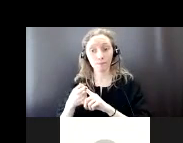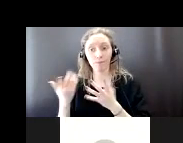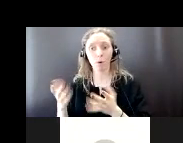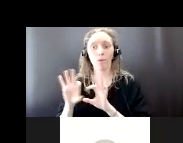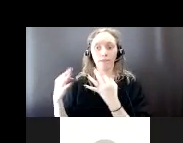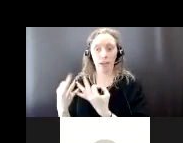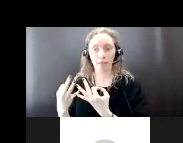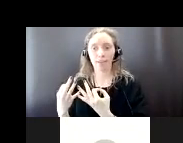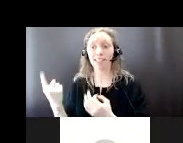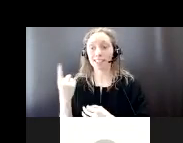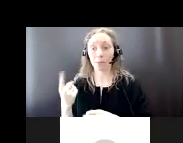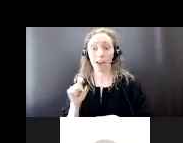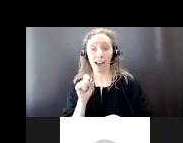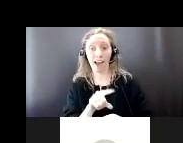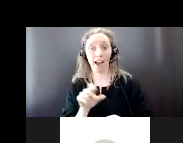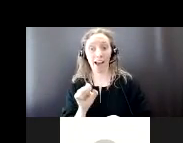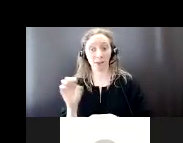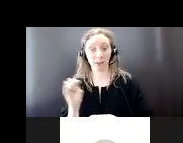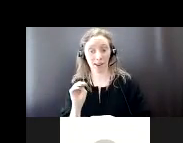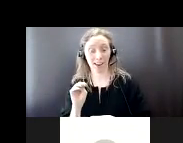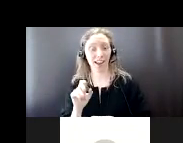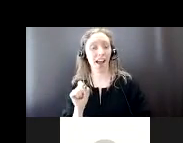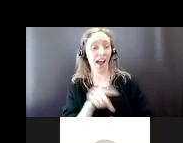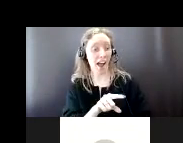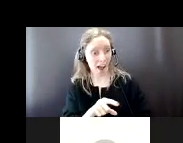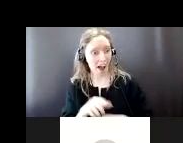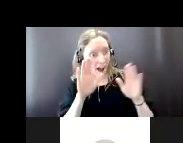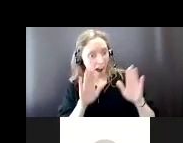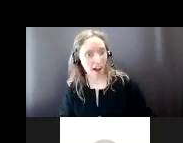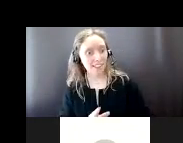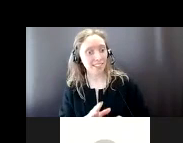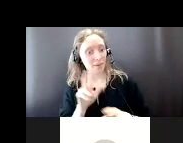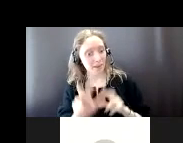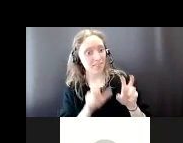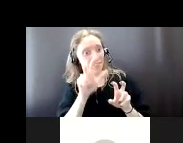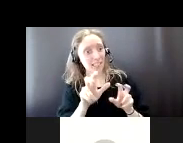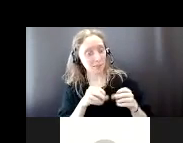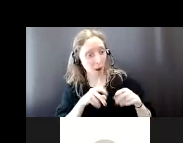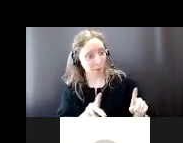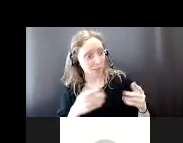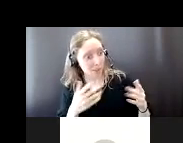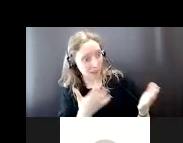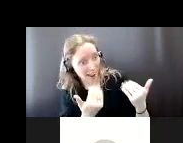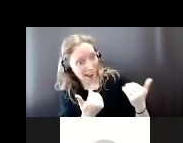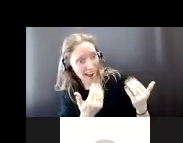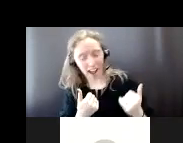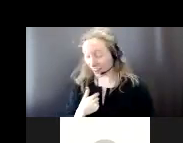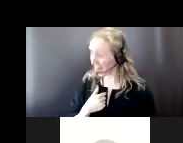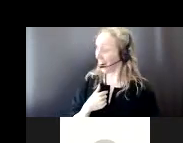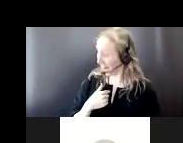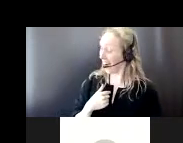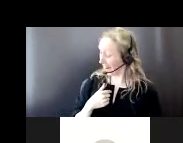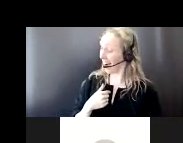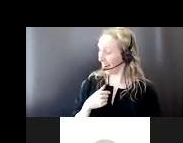they have a great investment opportunity, and unfortunately a lot of victims are falling into investment scams that way. So